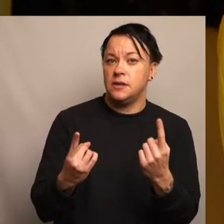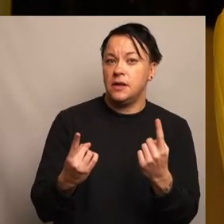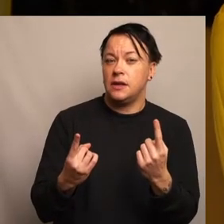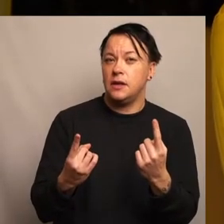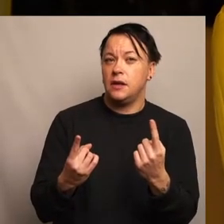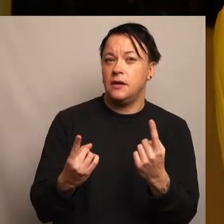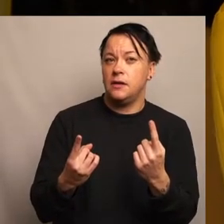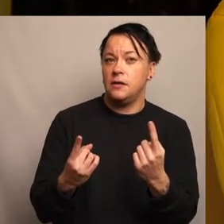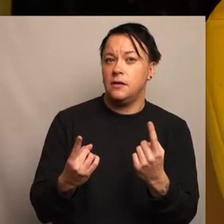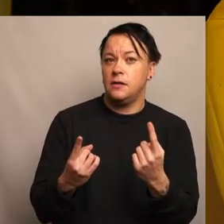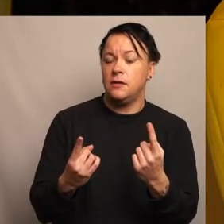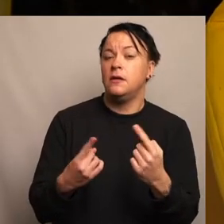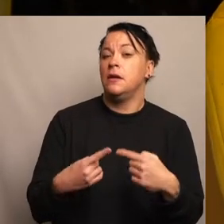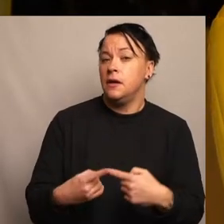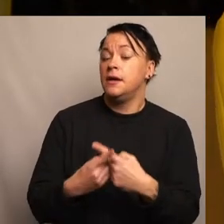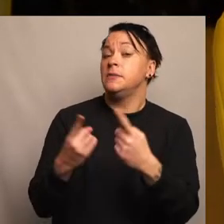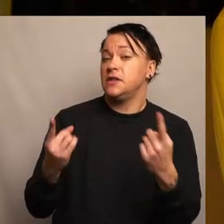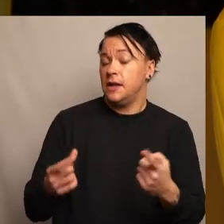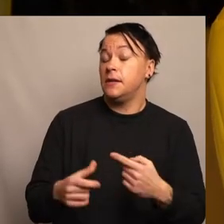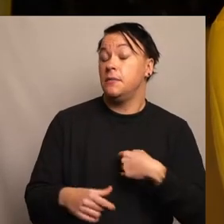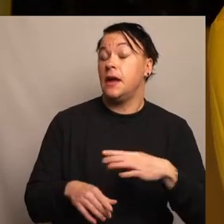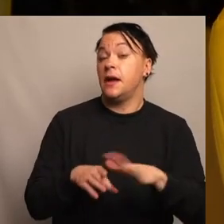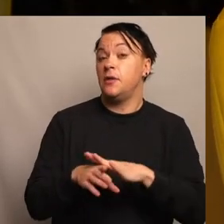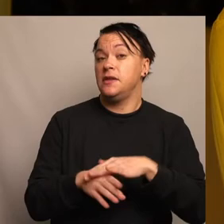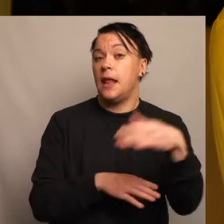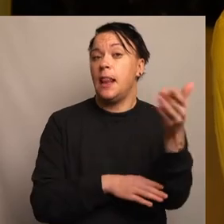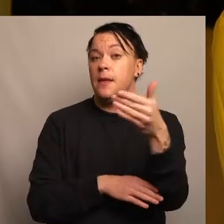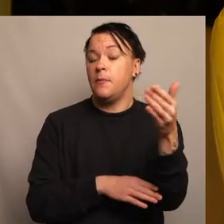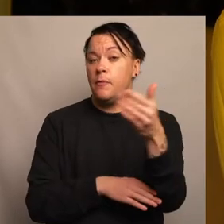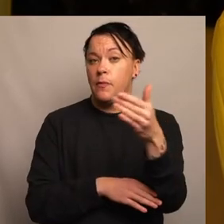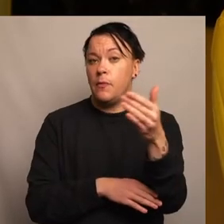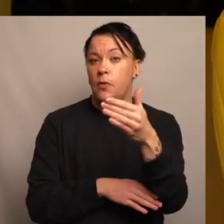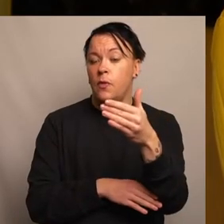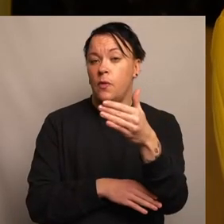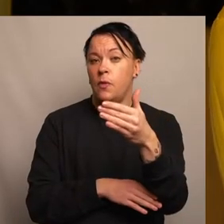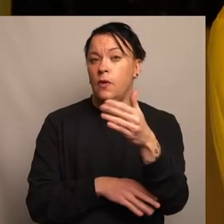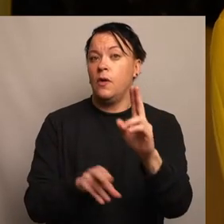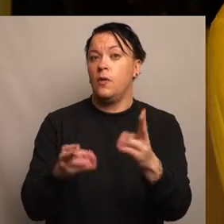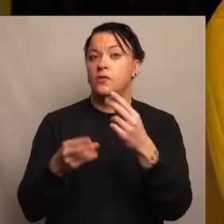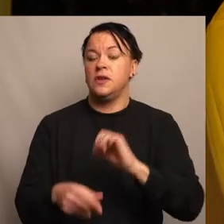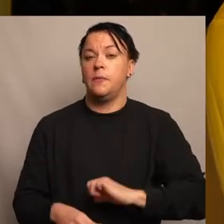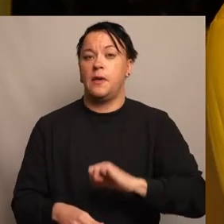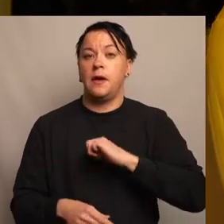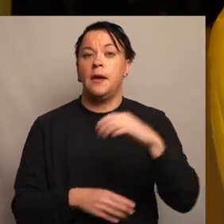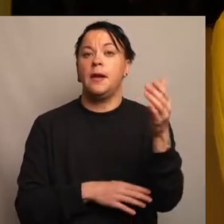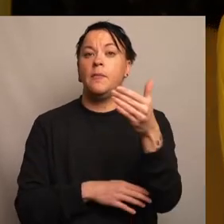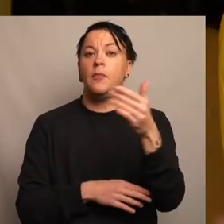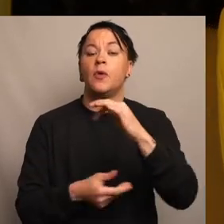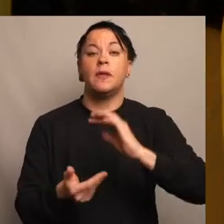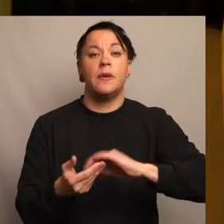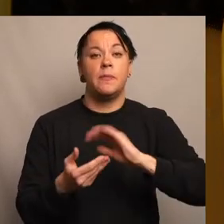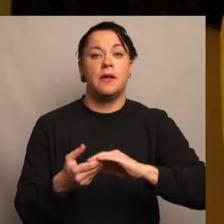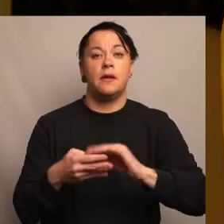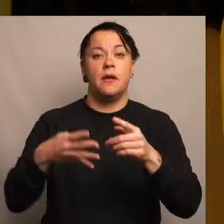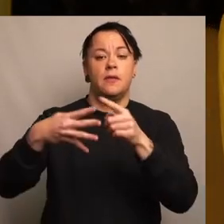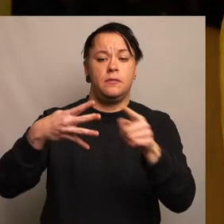used the inclusive rainbow flag. So it was the flag with only the two black and brown part.